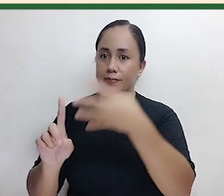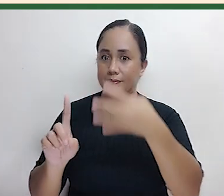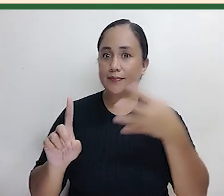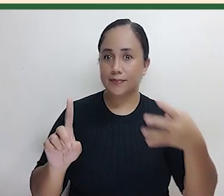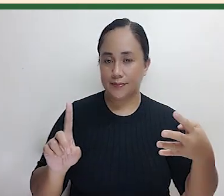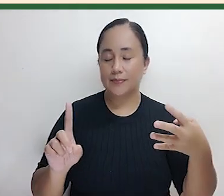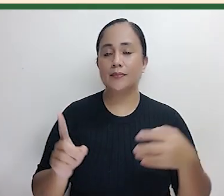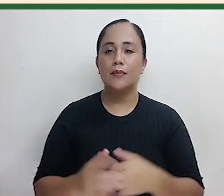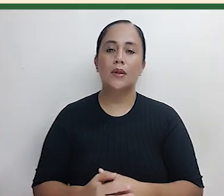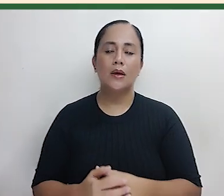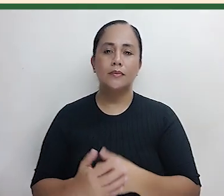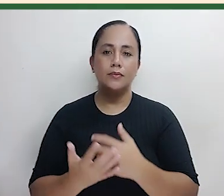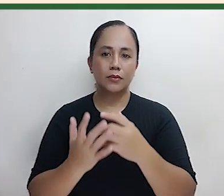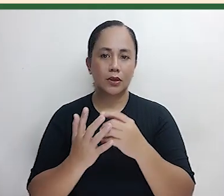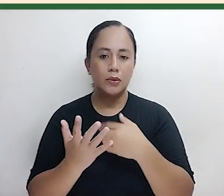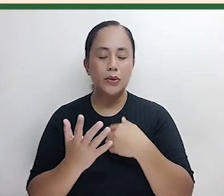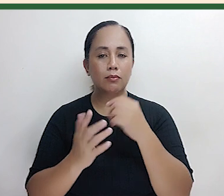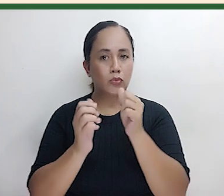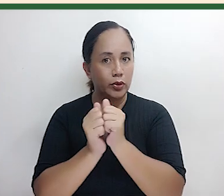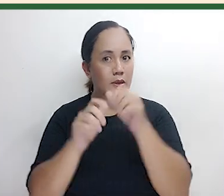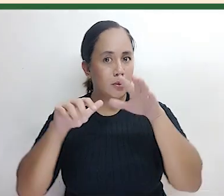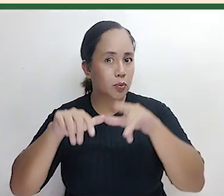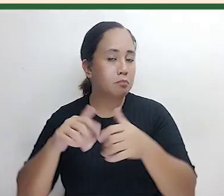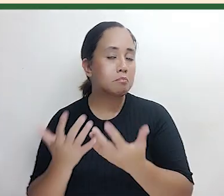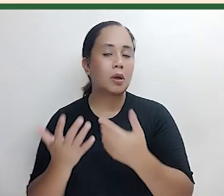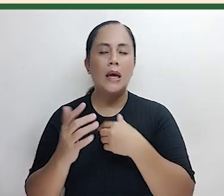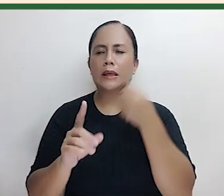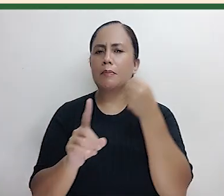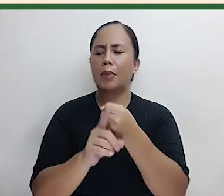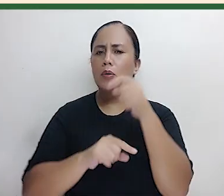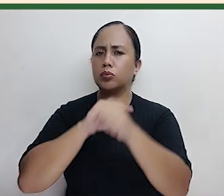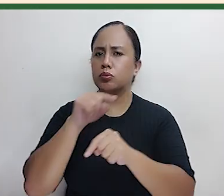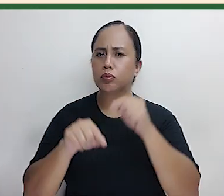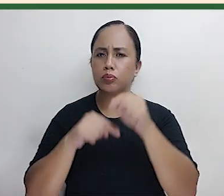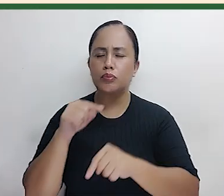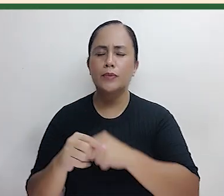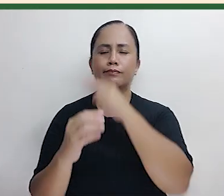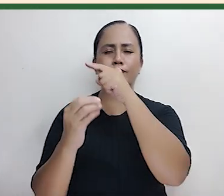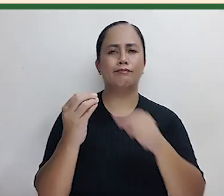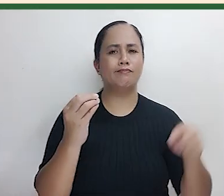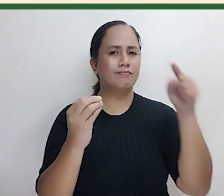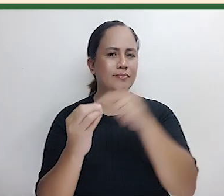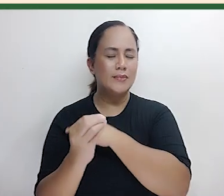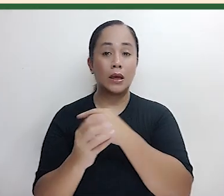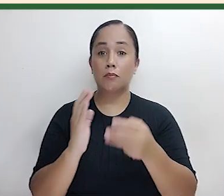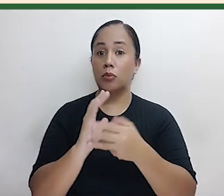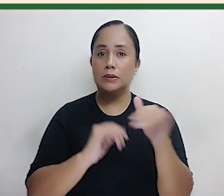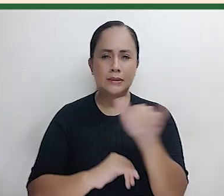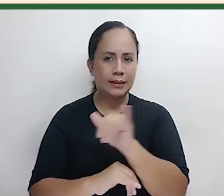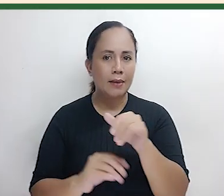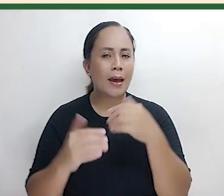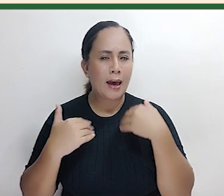and LGBTQIA++ with disability, and the impact of intersectional discrimination.